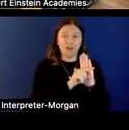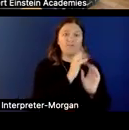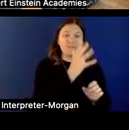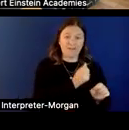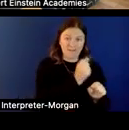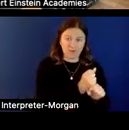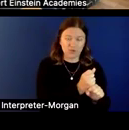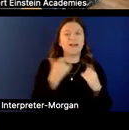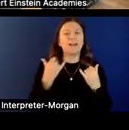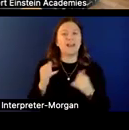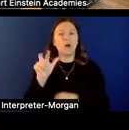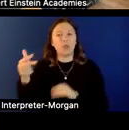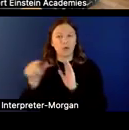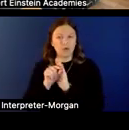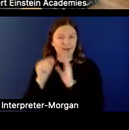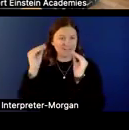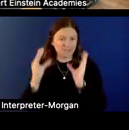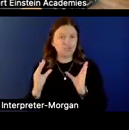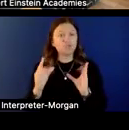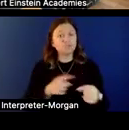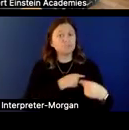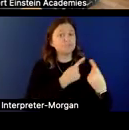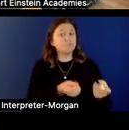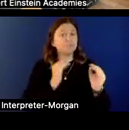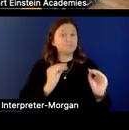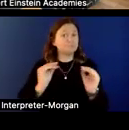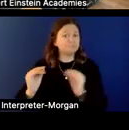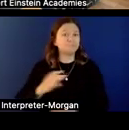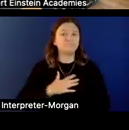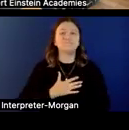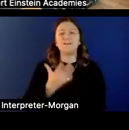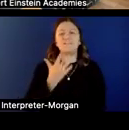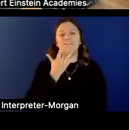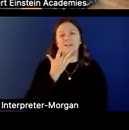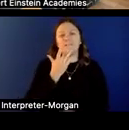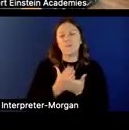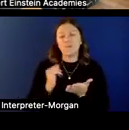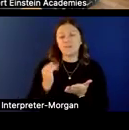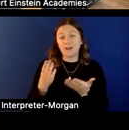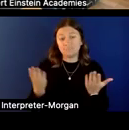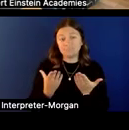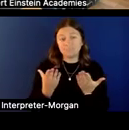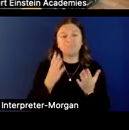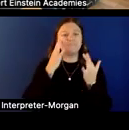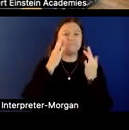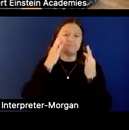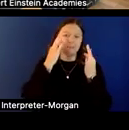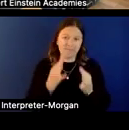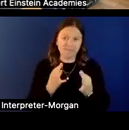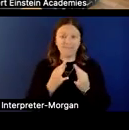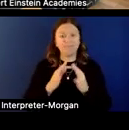third grade, and I have been for a while. The favorite part of my job is definitely getting the students excited to